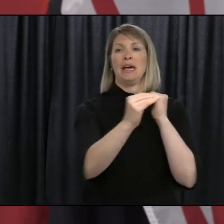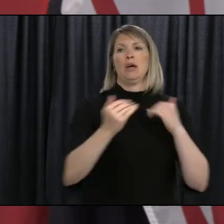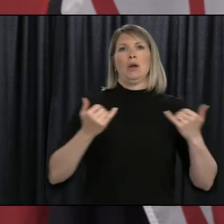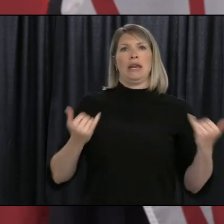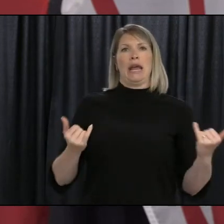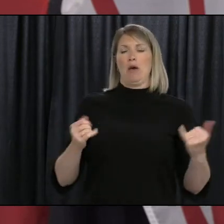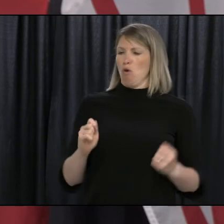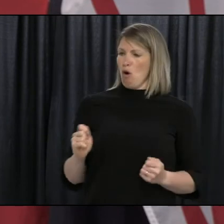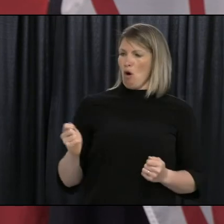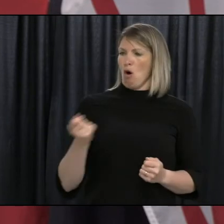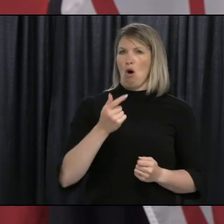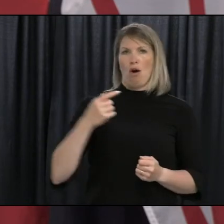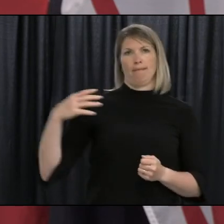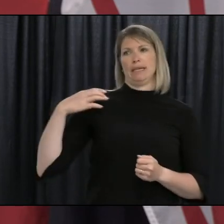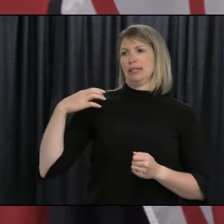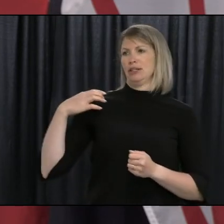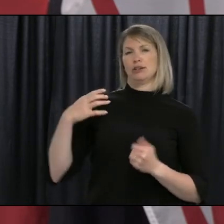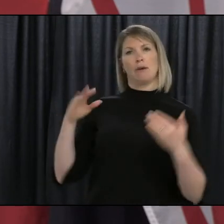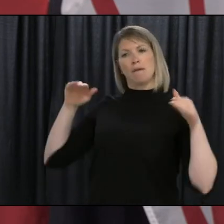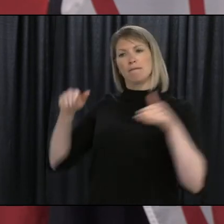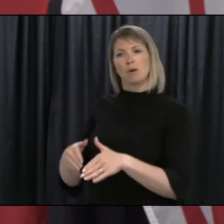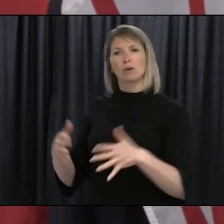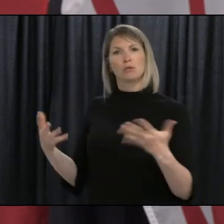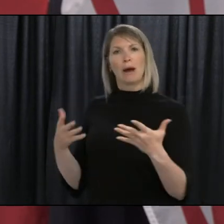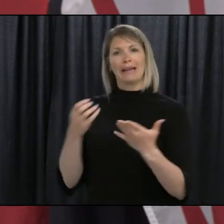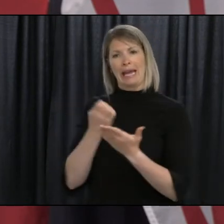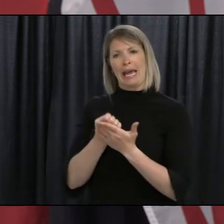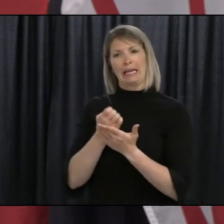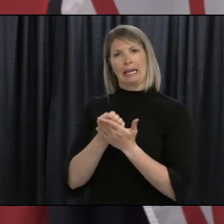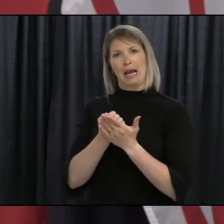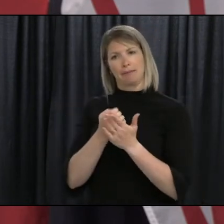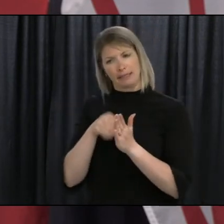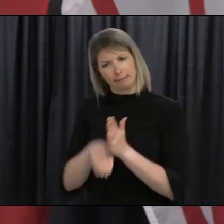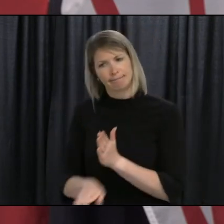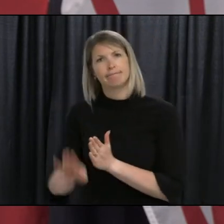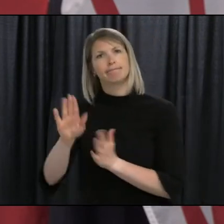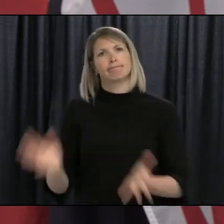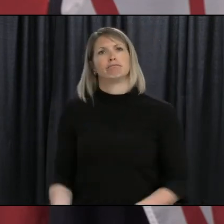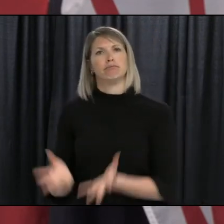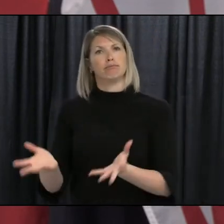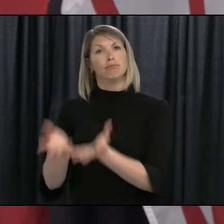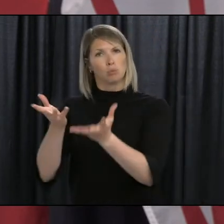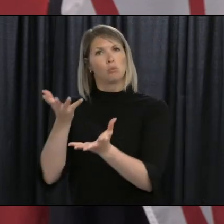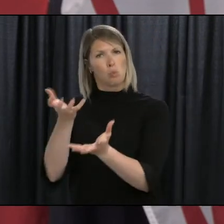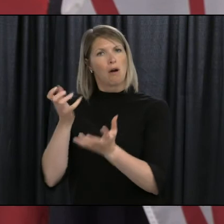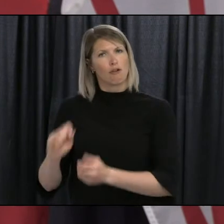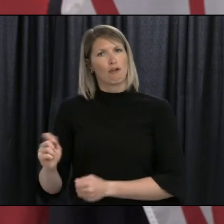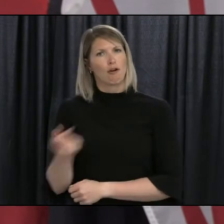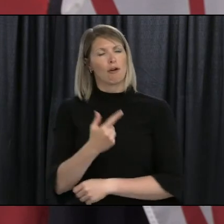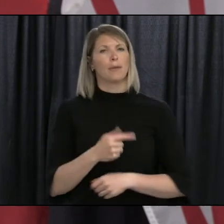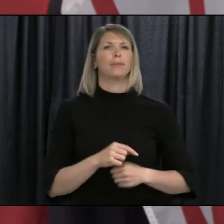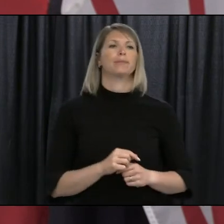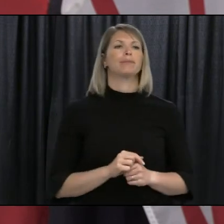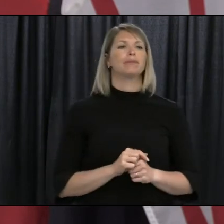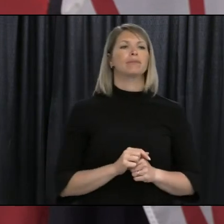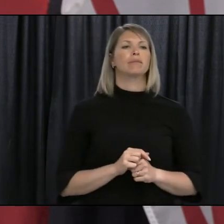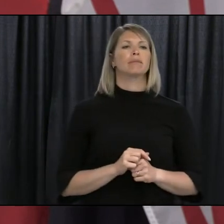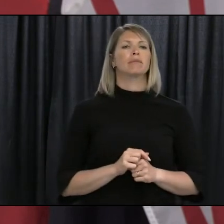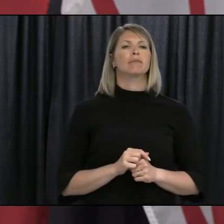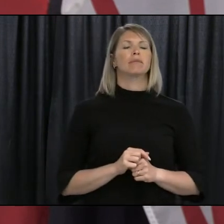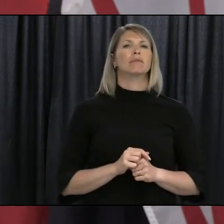cabinet on economic recovery. As we're shifting to that economic recovery and determining what the plan is, in the course of this